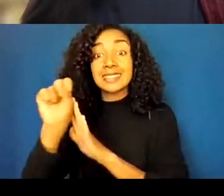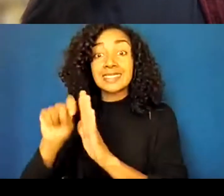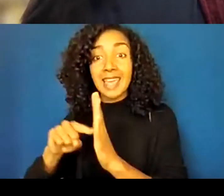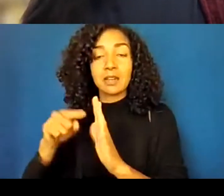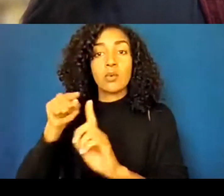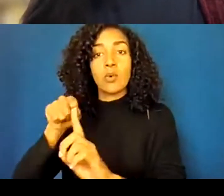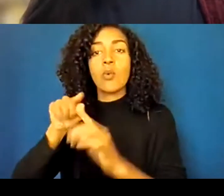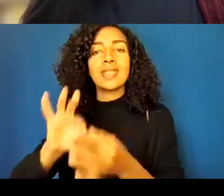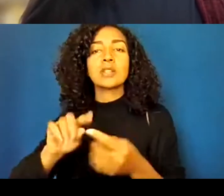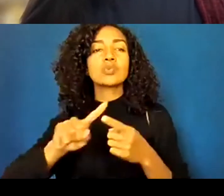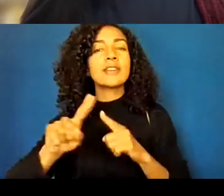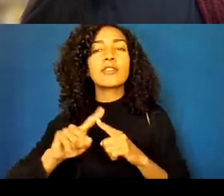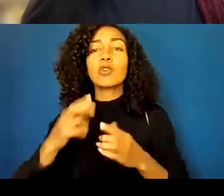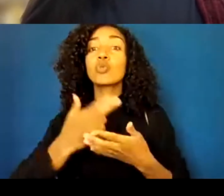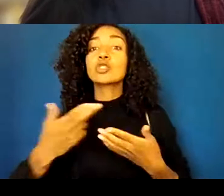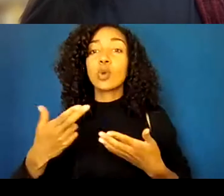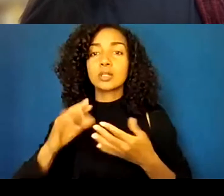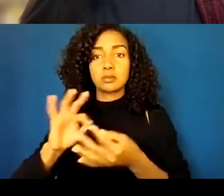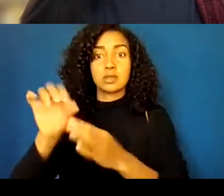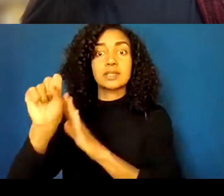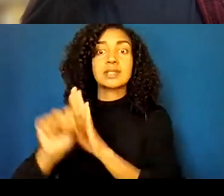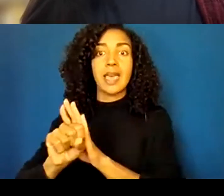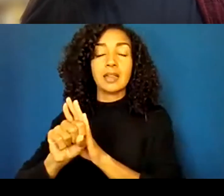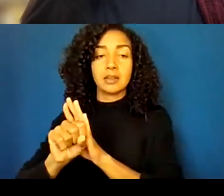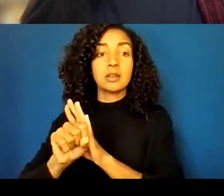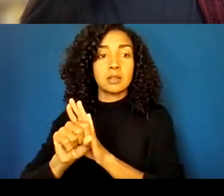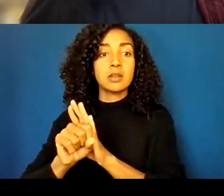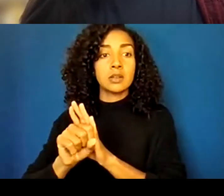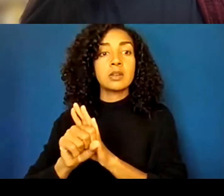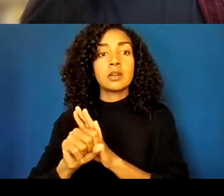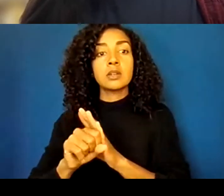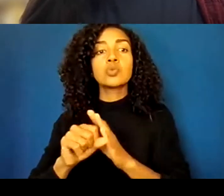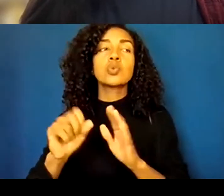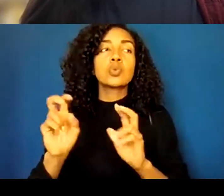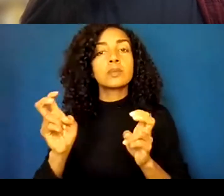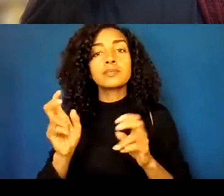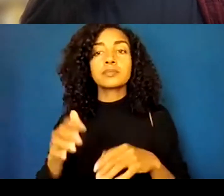the state to really help tribal communities change